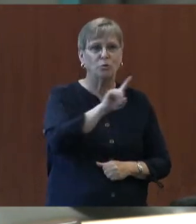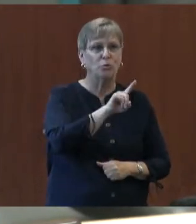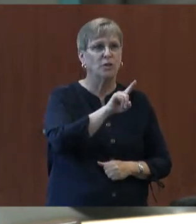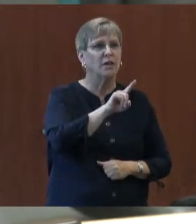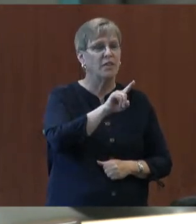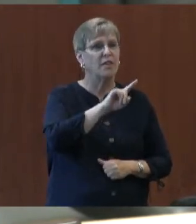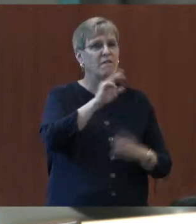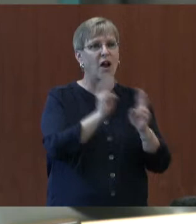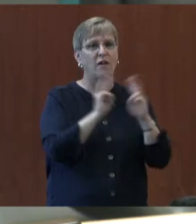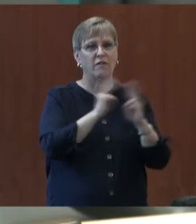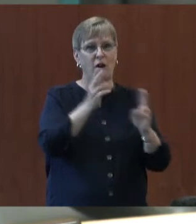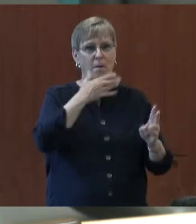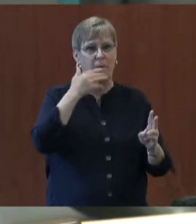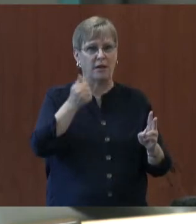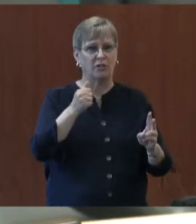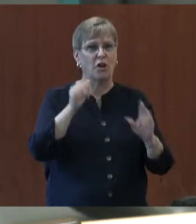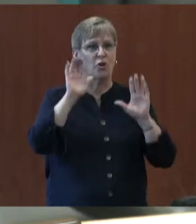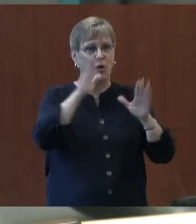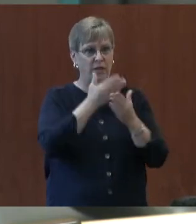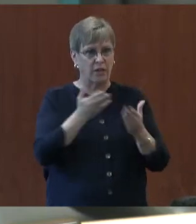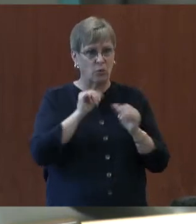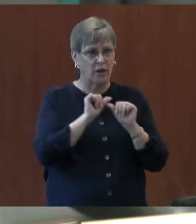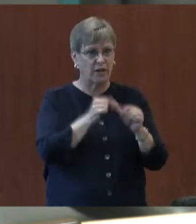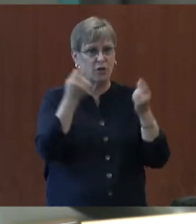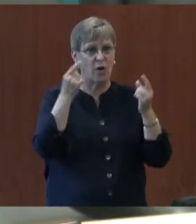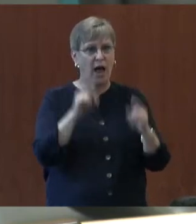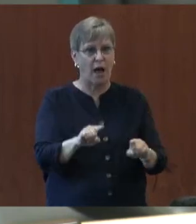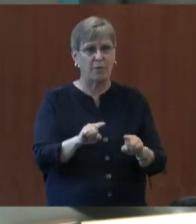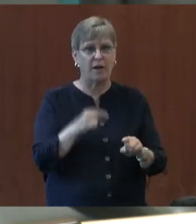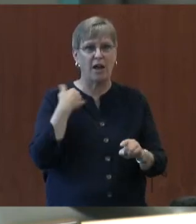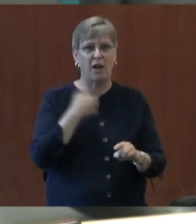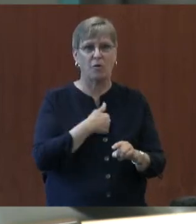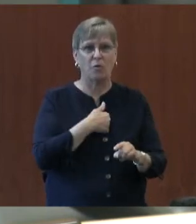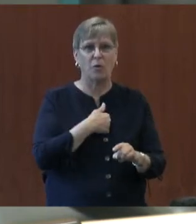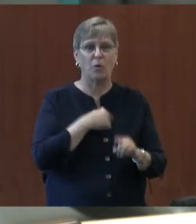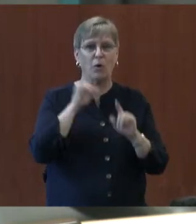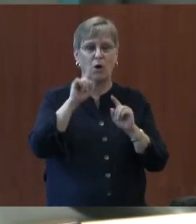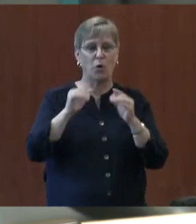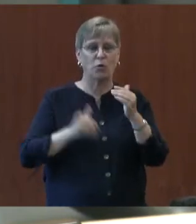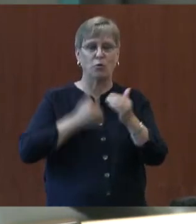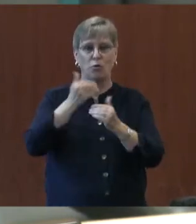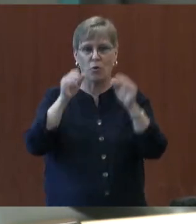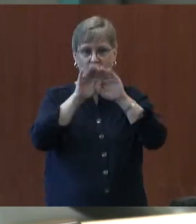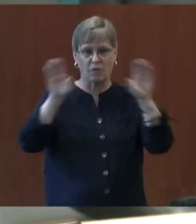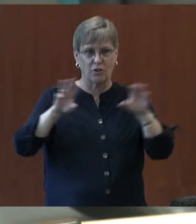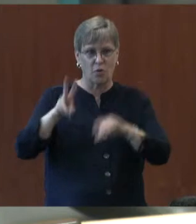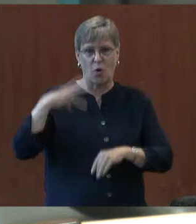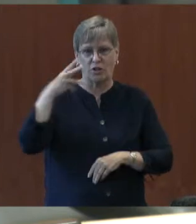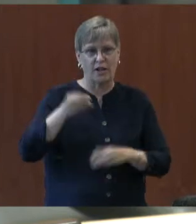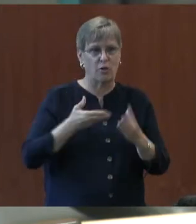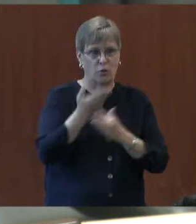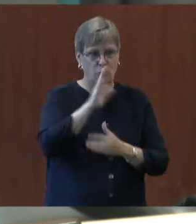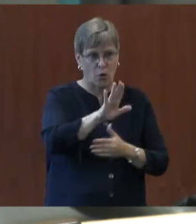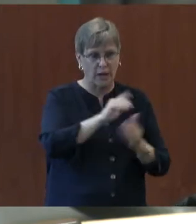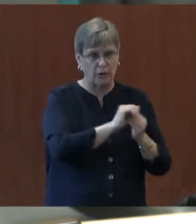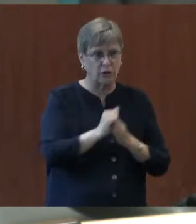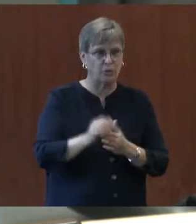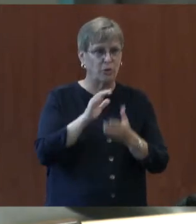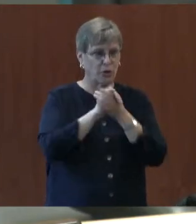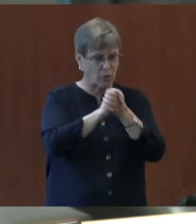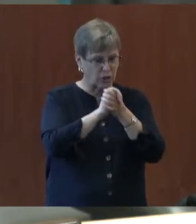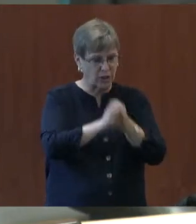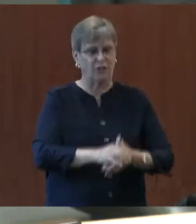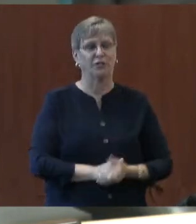best. Great things are going to continue to happen, and we're going to go to new heights in Washington County with your leadership, so congratulations.